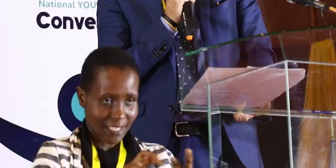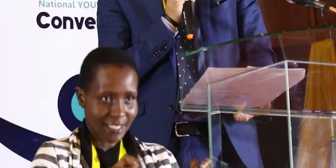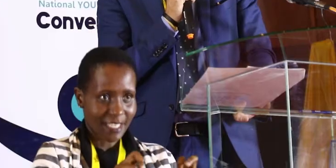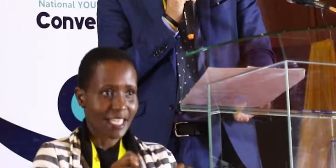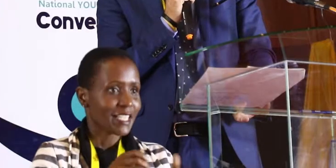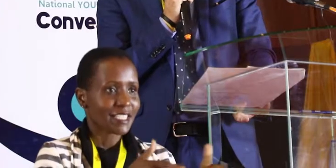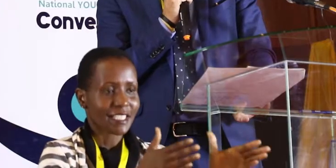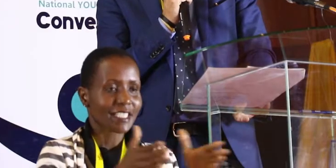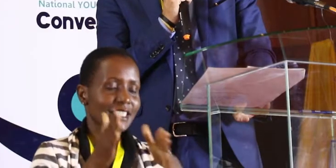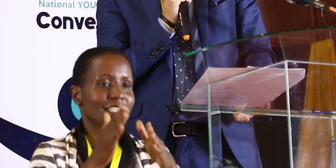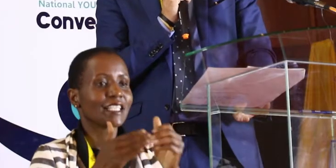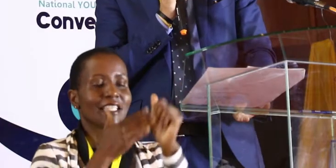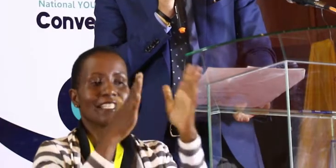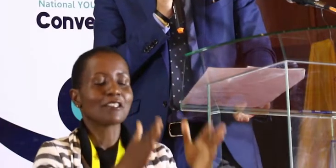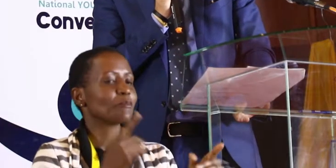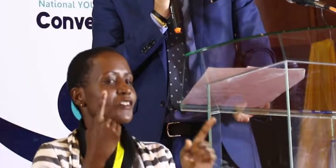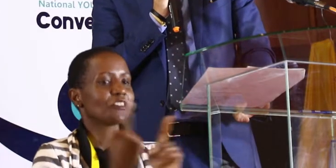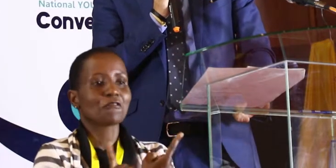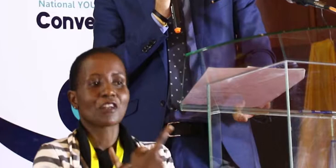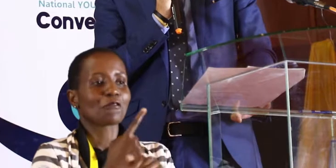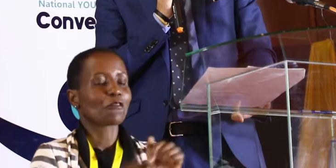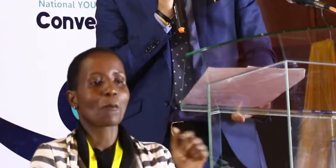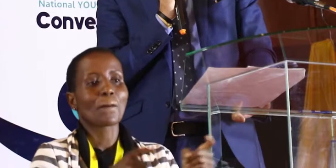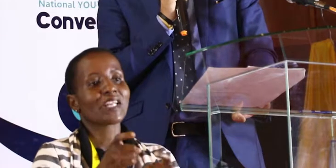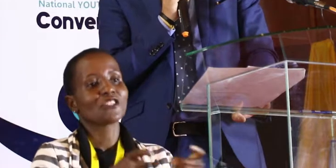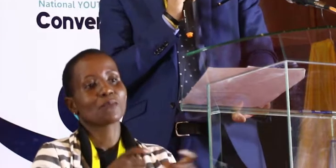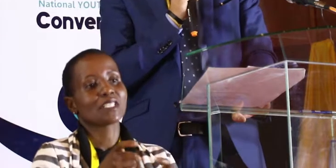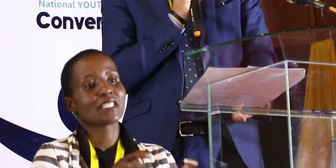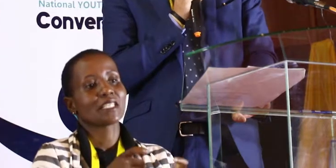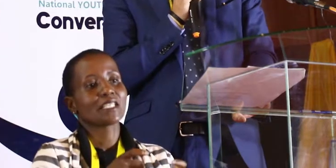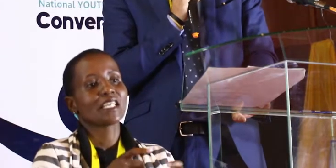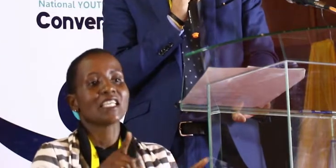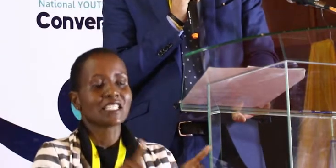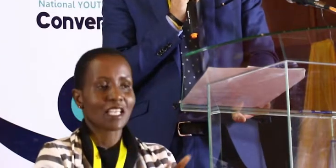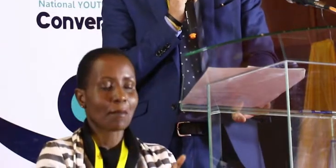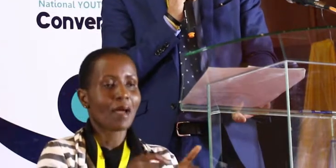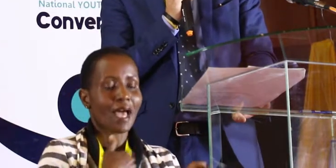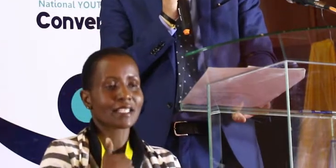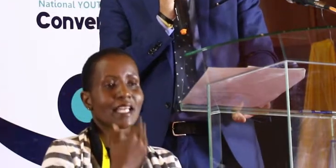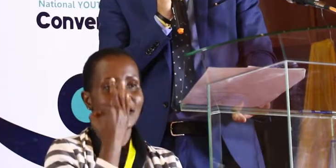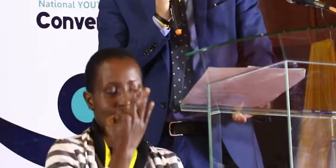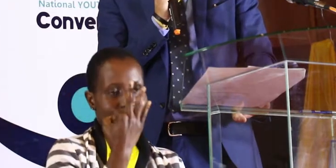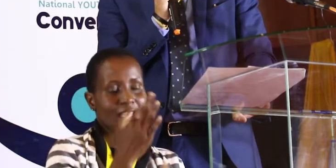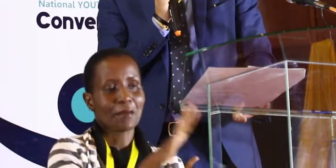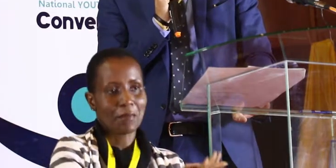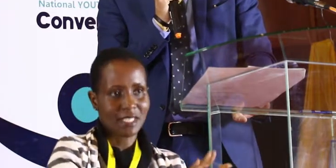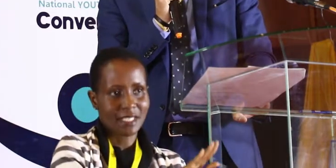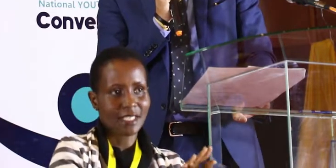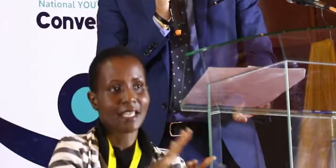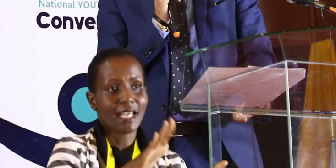leadership differs from management, and it is contained in three basic